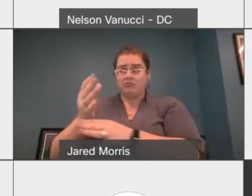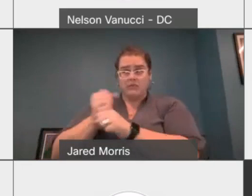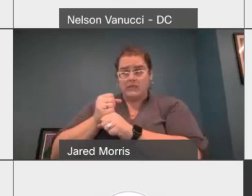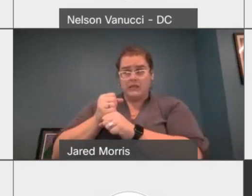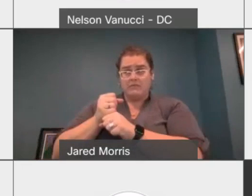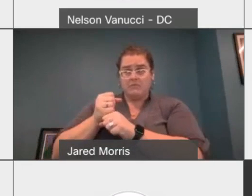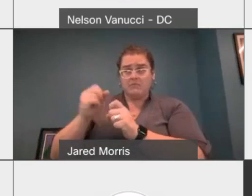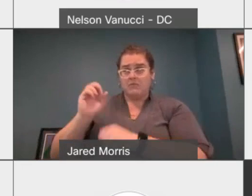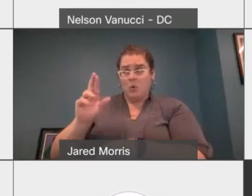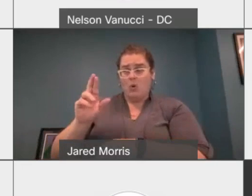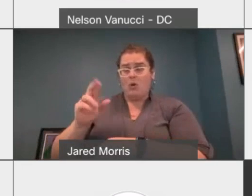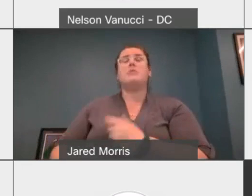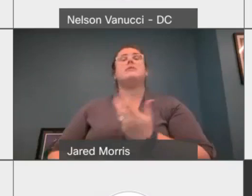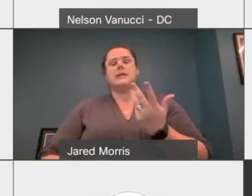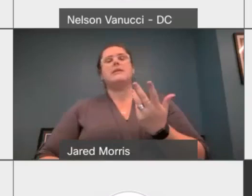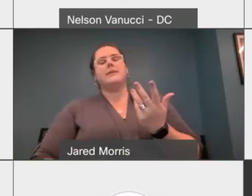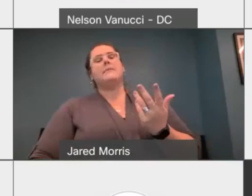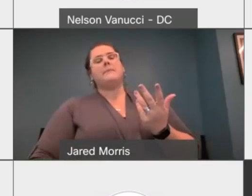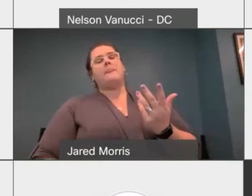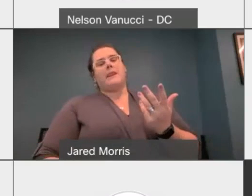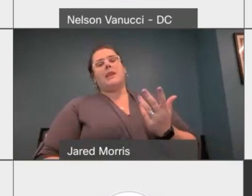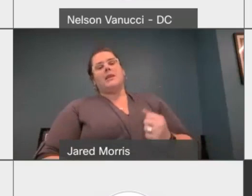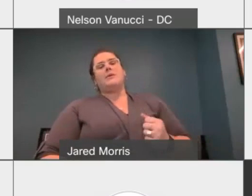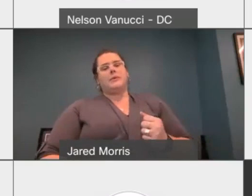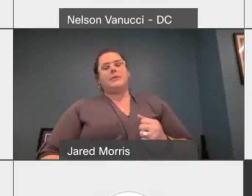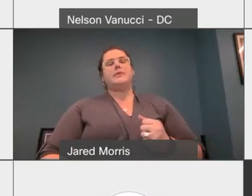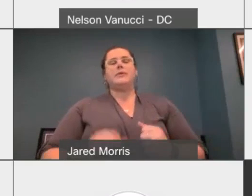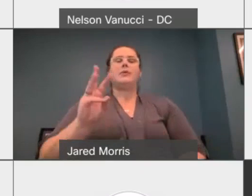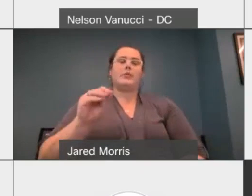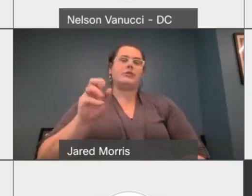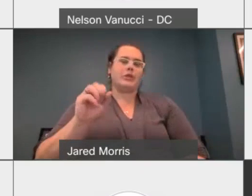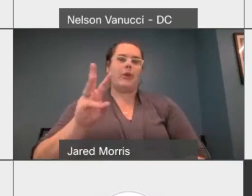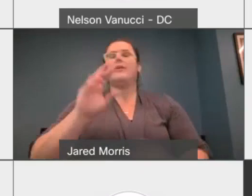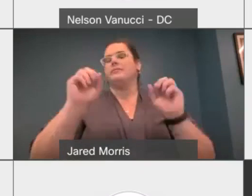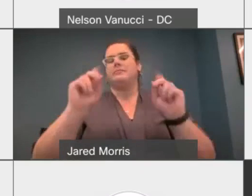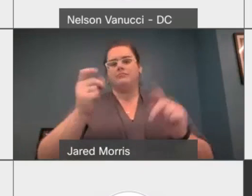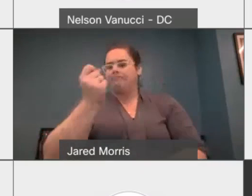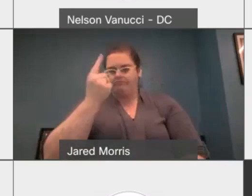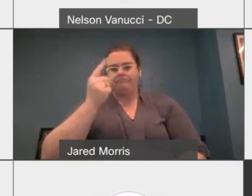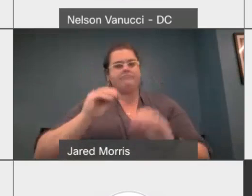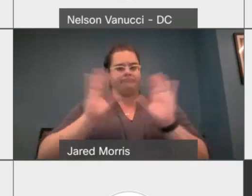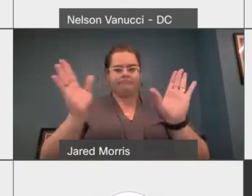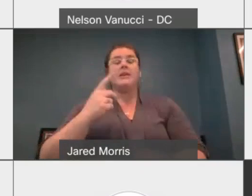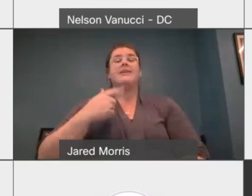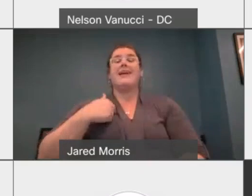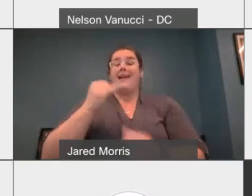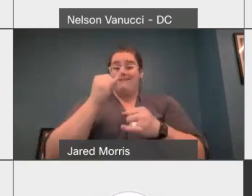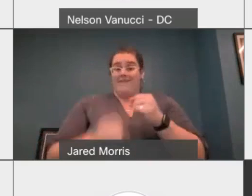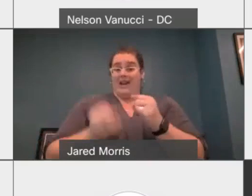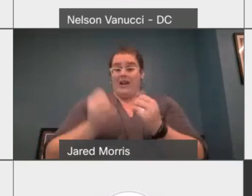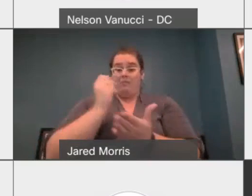I should have said approval. We have not received the final